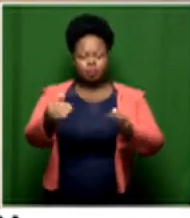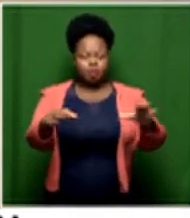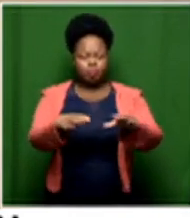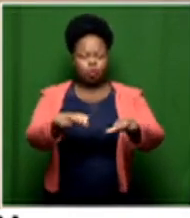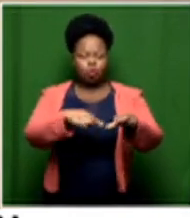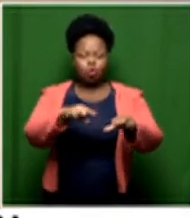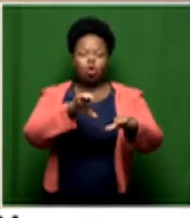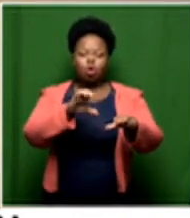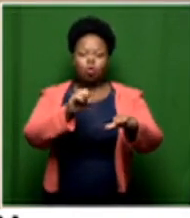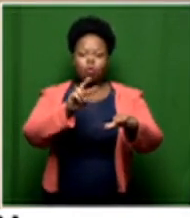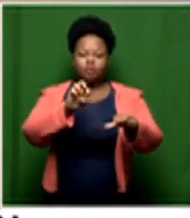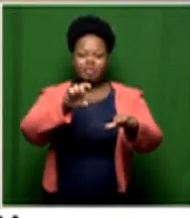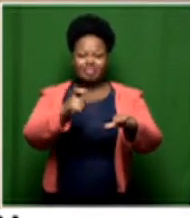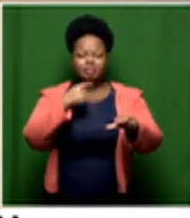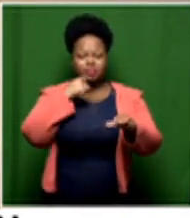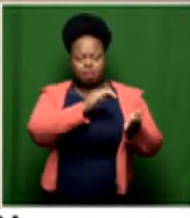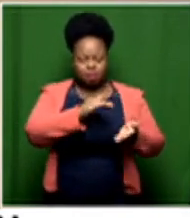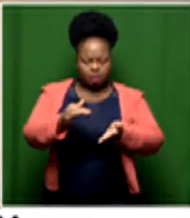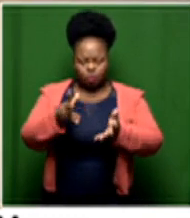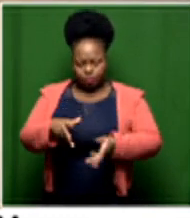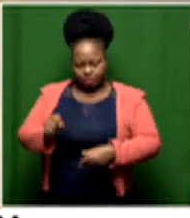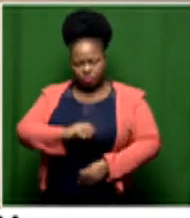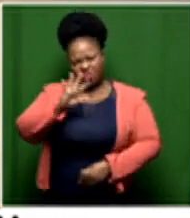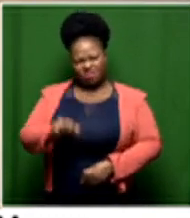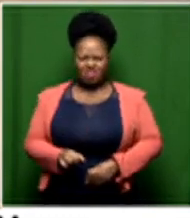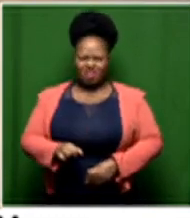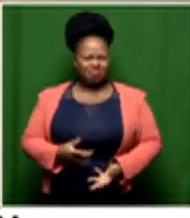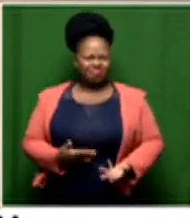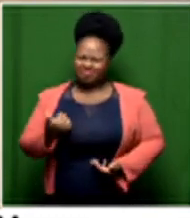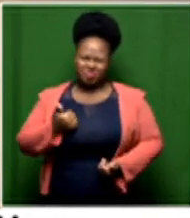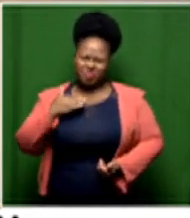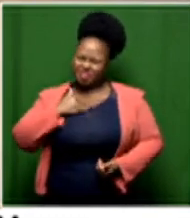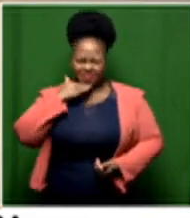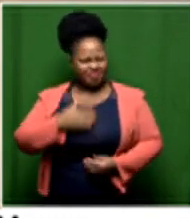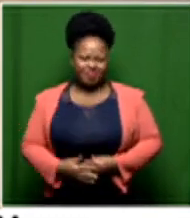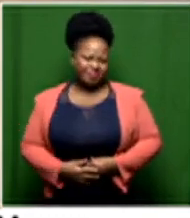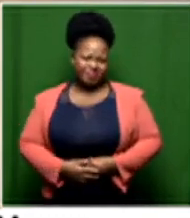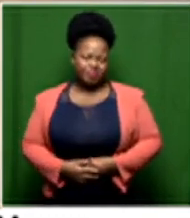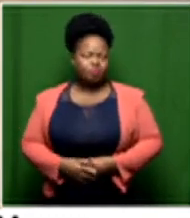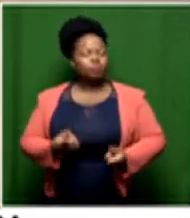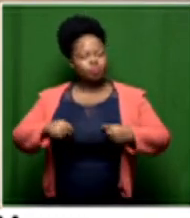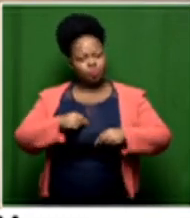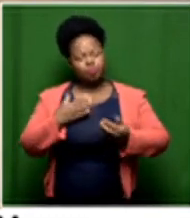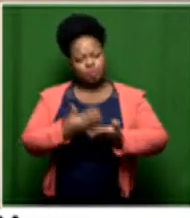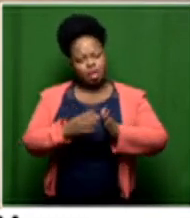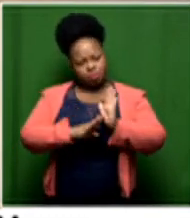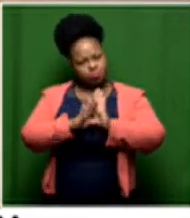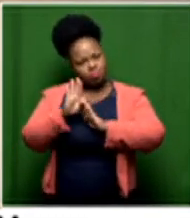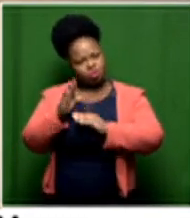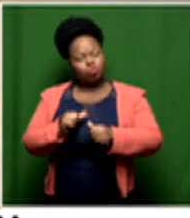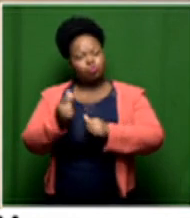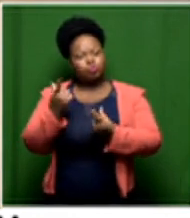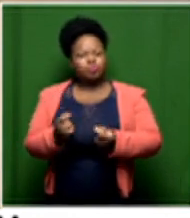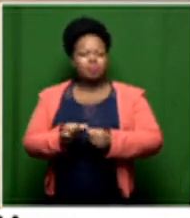a delivery of a small amount of vaccines. It's just not good enough. We can do better as a country. We